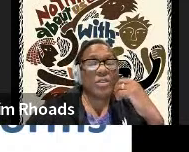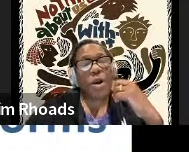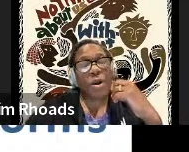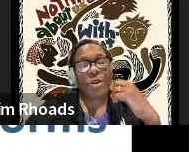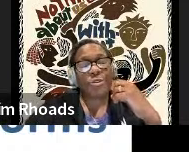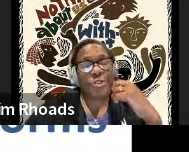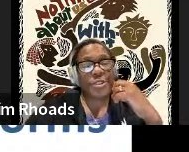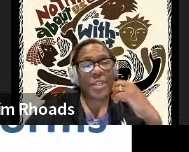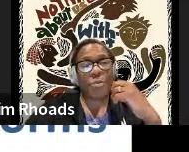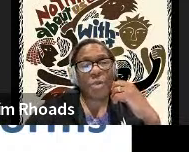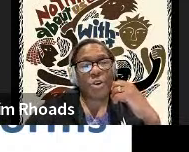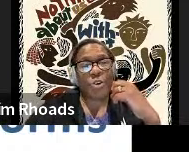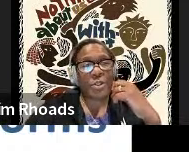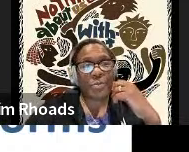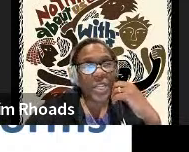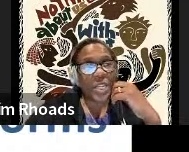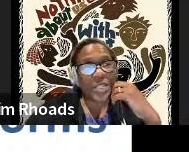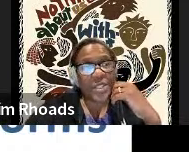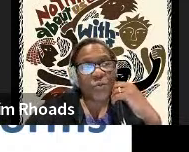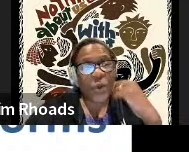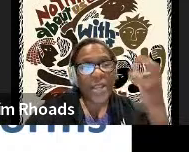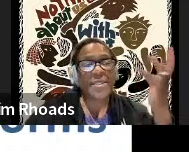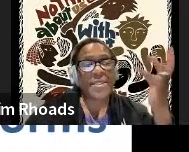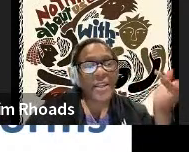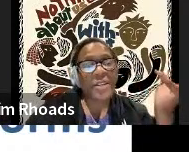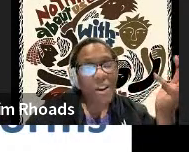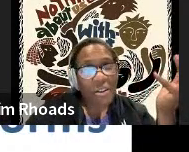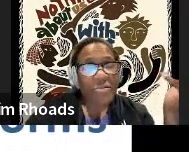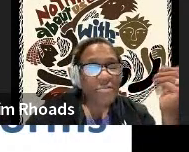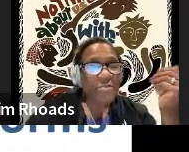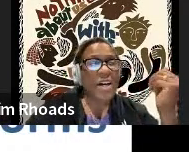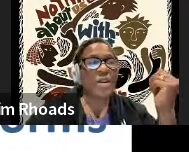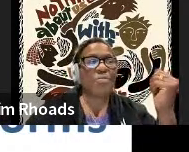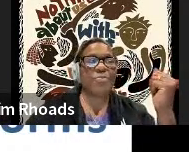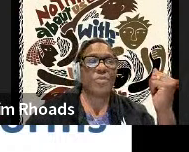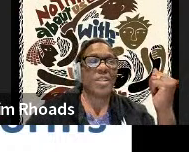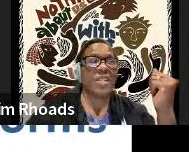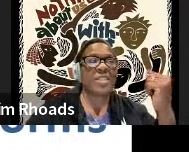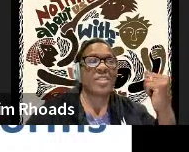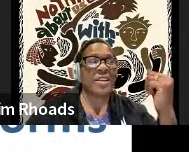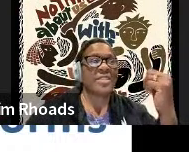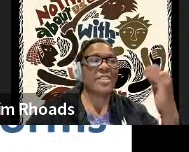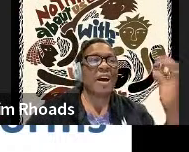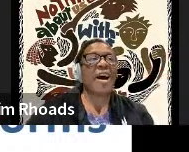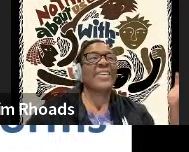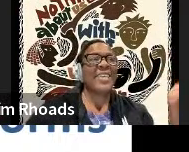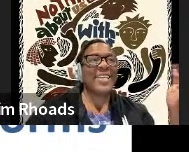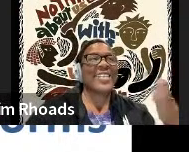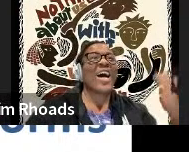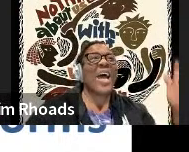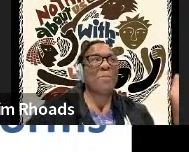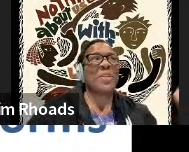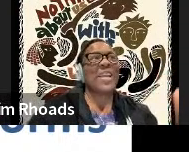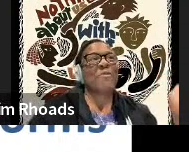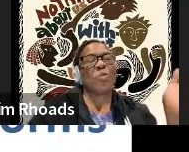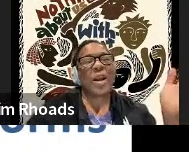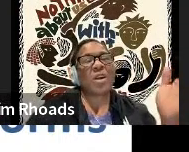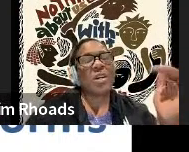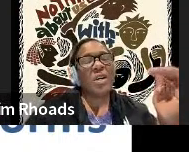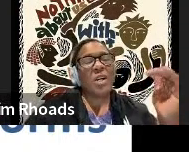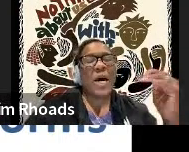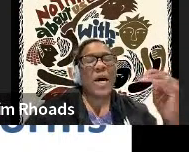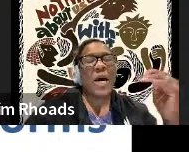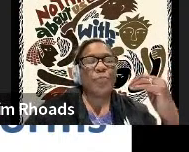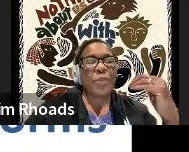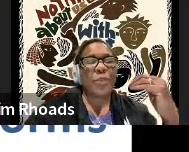respecting their partners and their partners' opinions in ways that, you know, is not happening